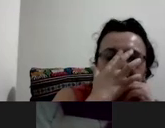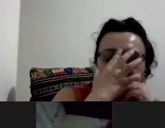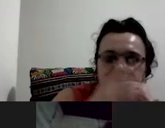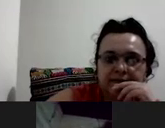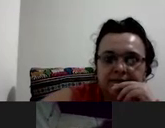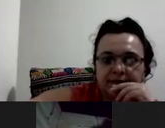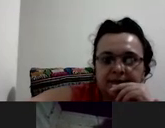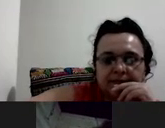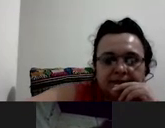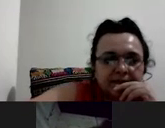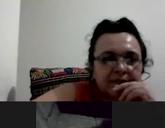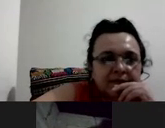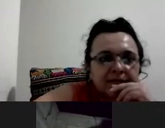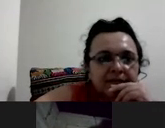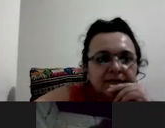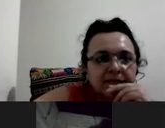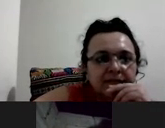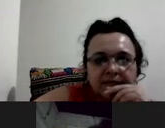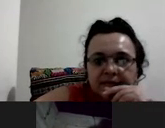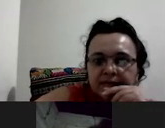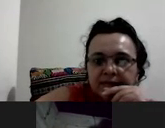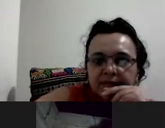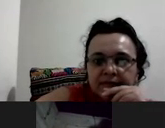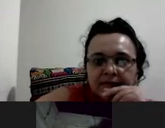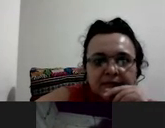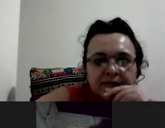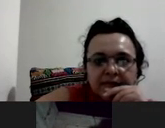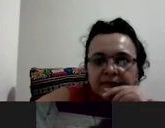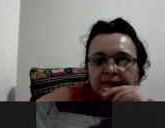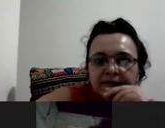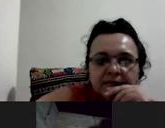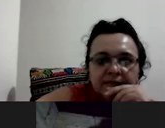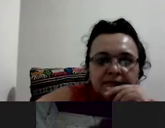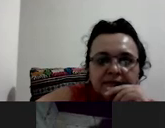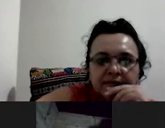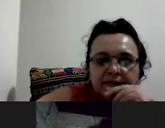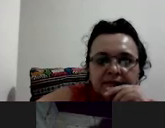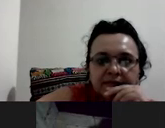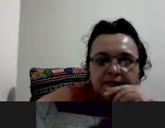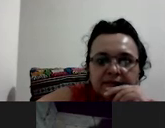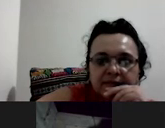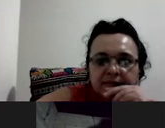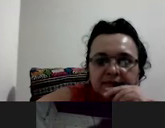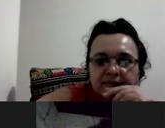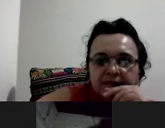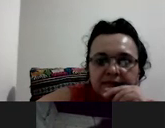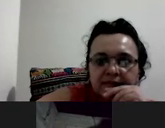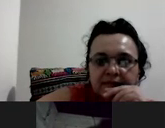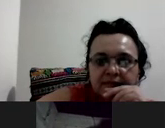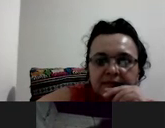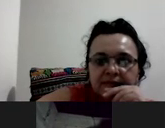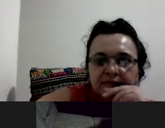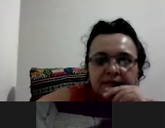Procedure. To make the motion, first we clean, then with paper towel. It's very important not to